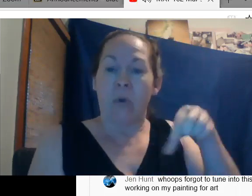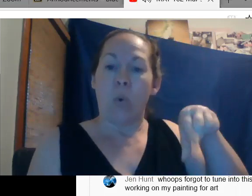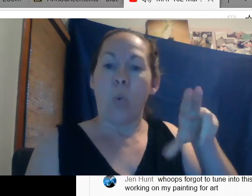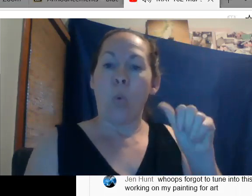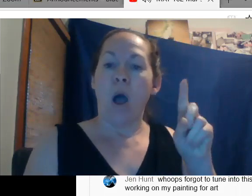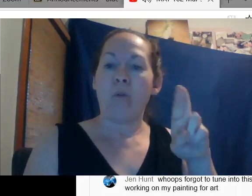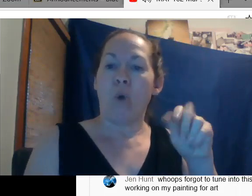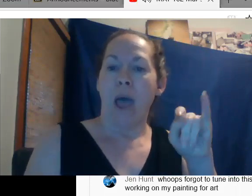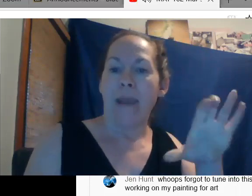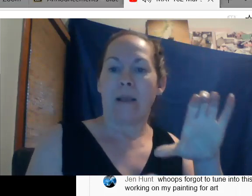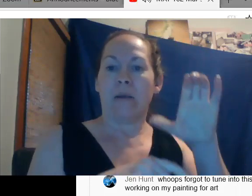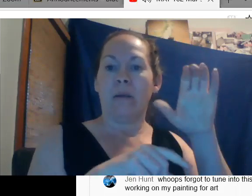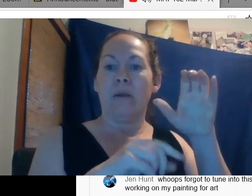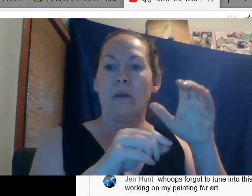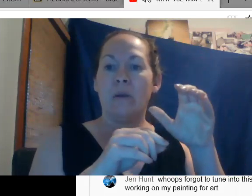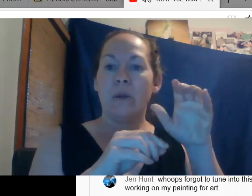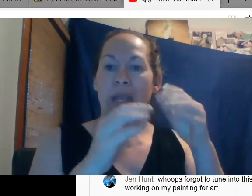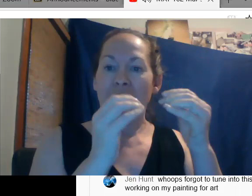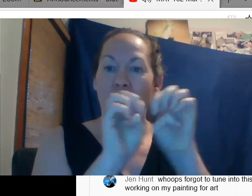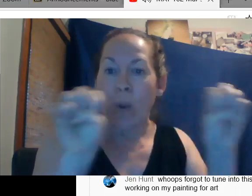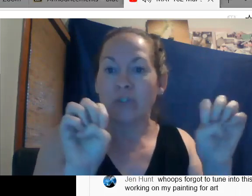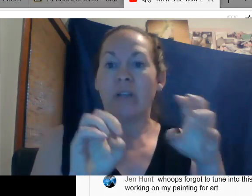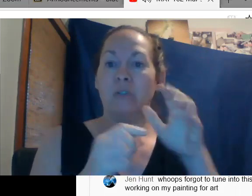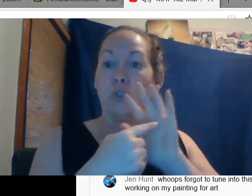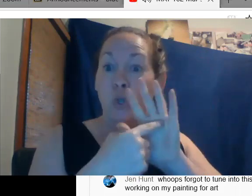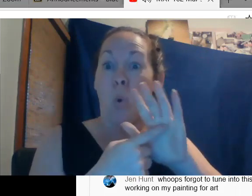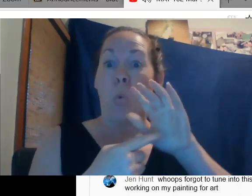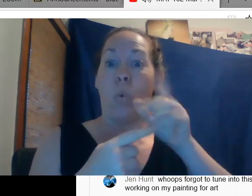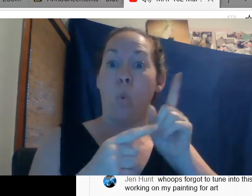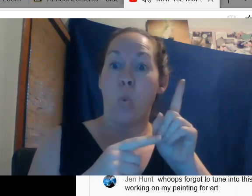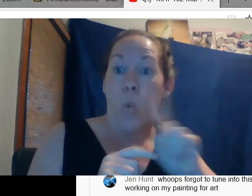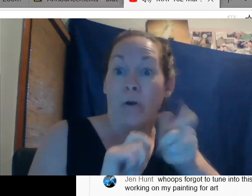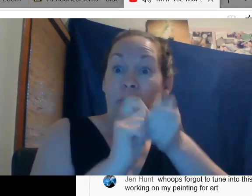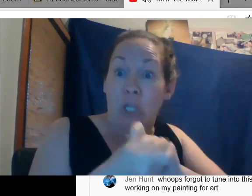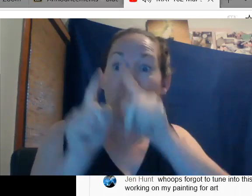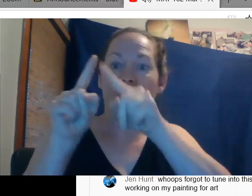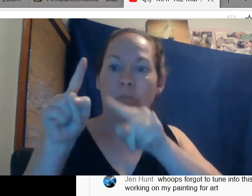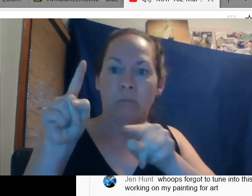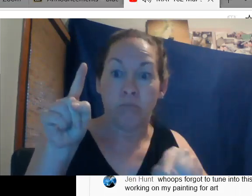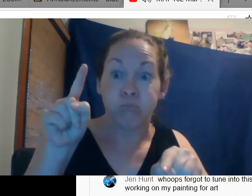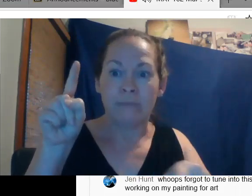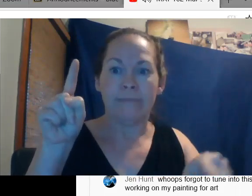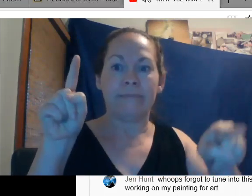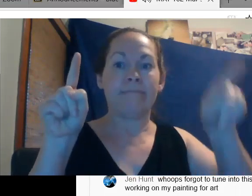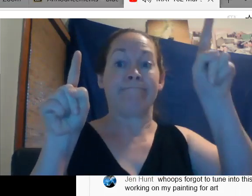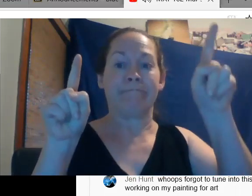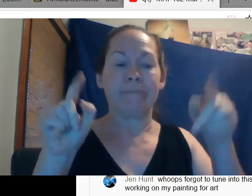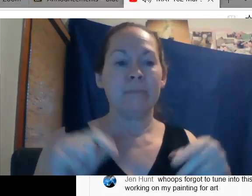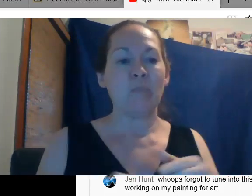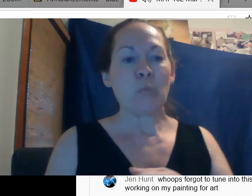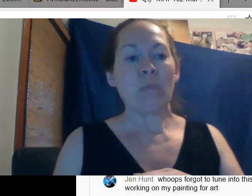give us our turning point with the vertex. Any higher polynomial